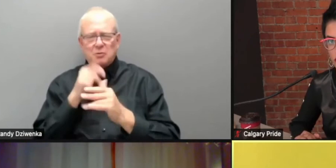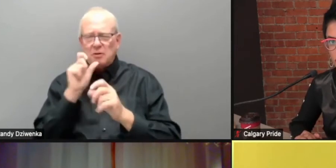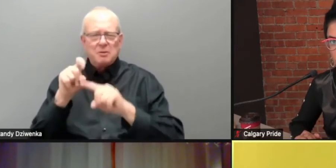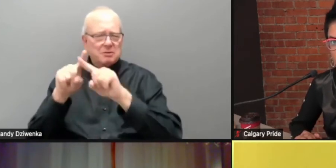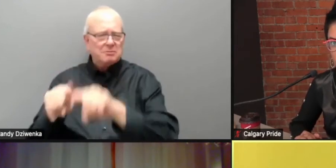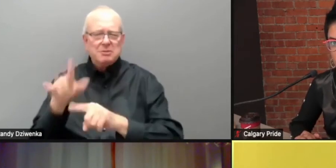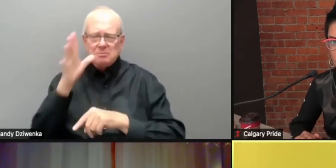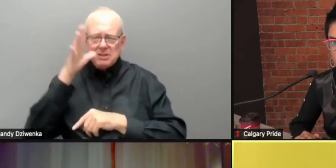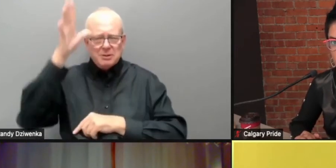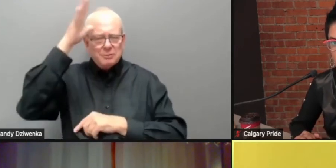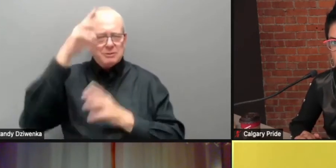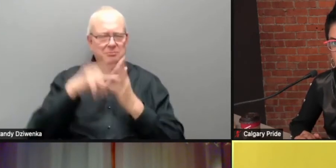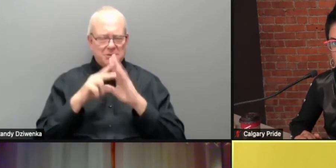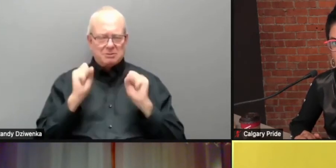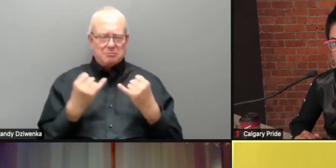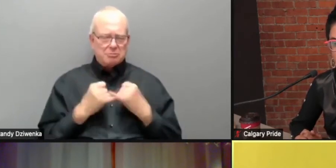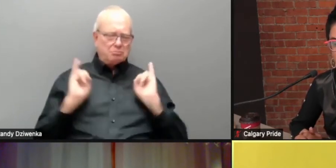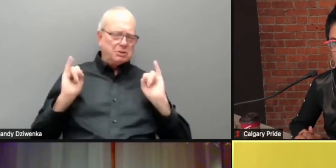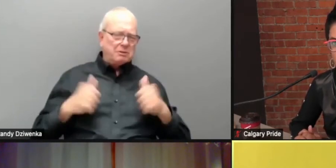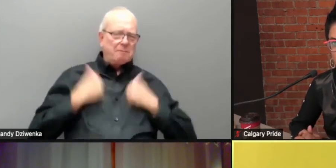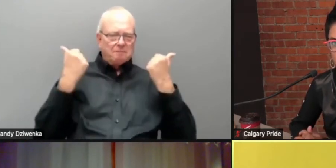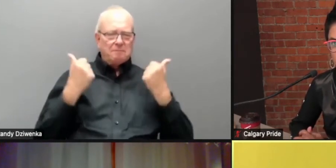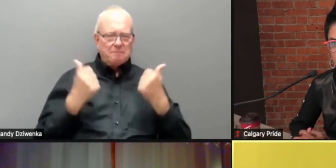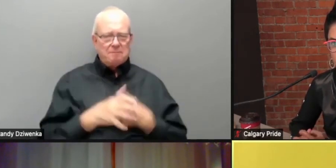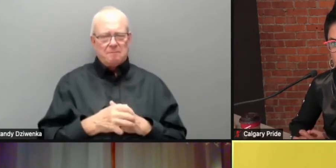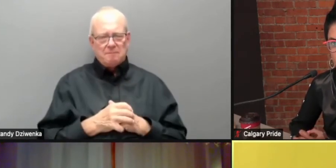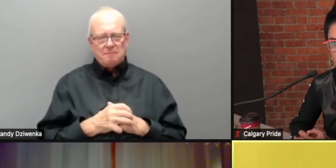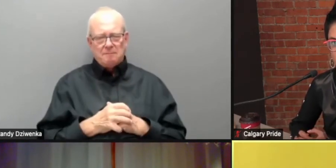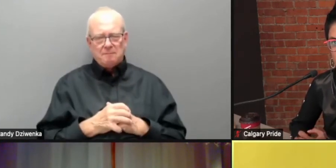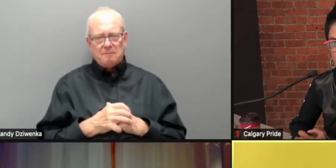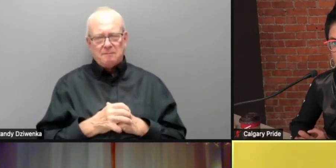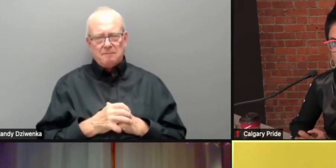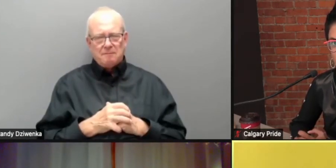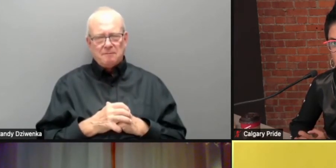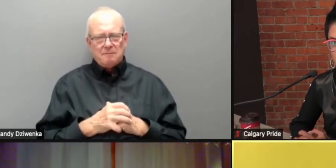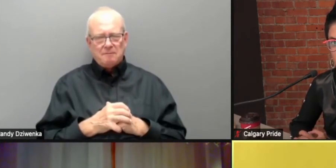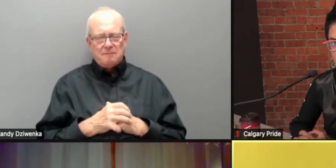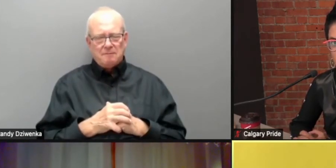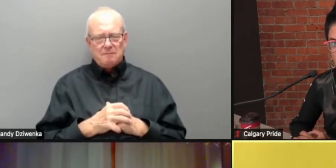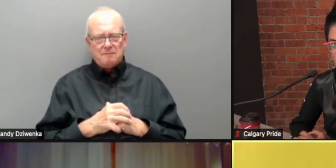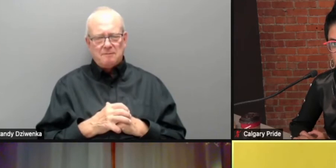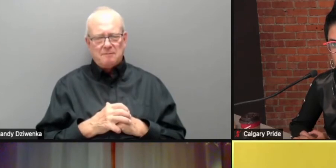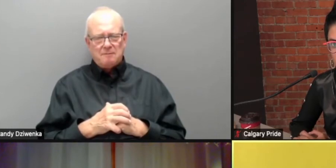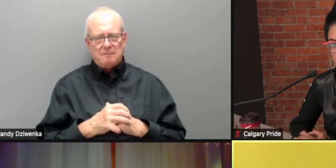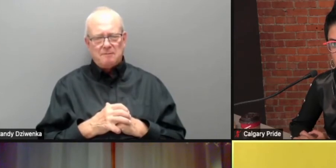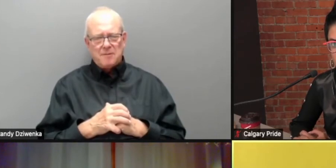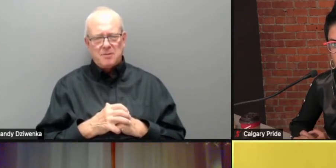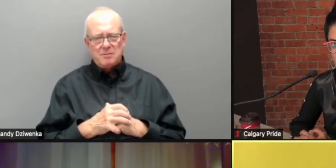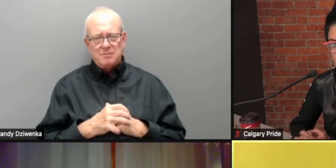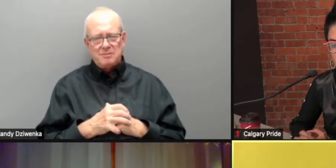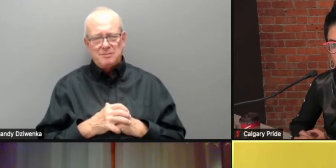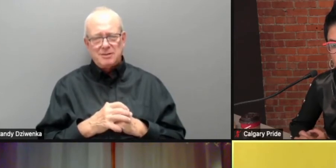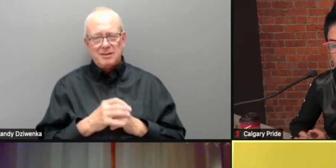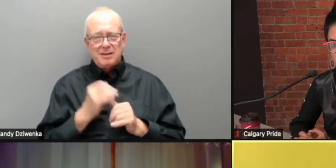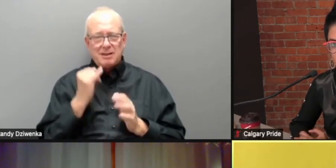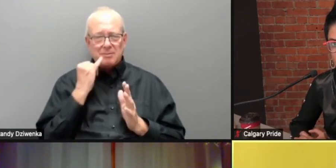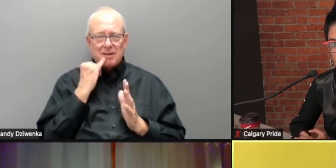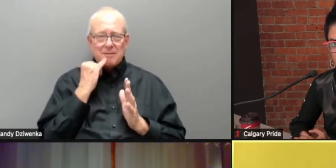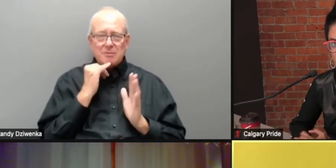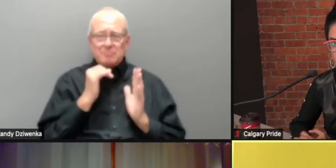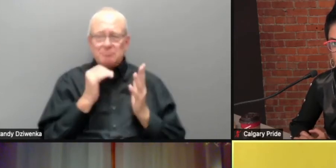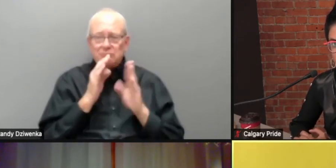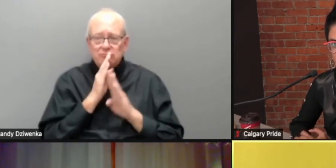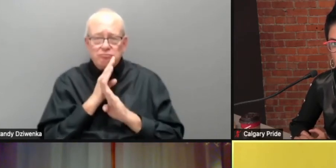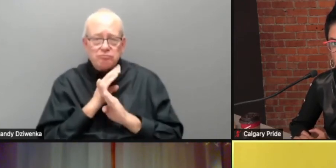but when it comes to a point where you cannot keep that to be silent, then we need to be socially empowered